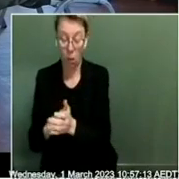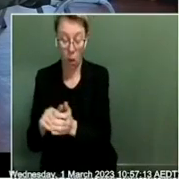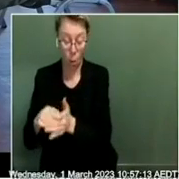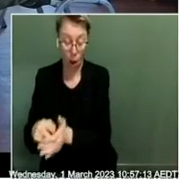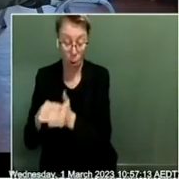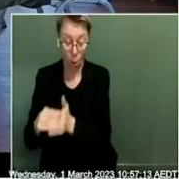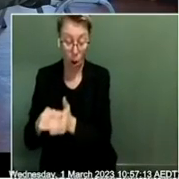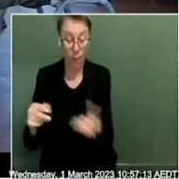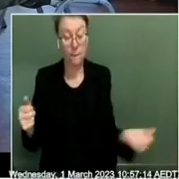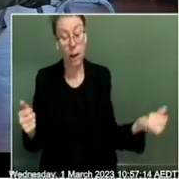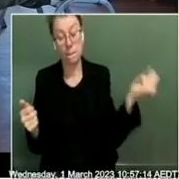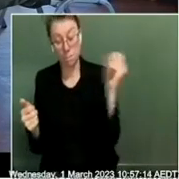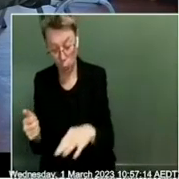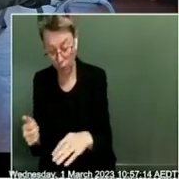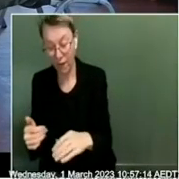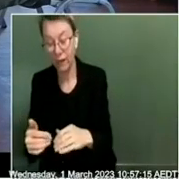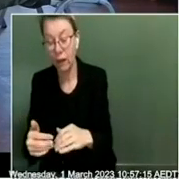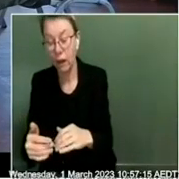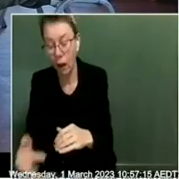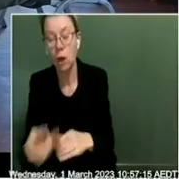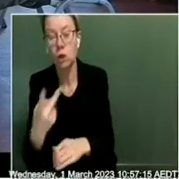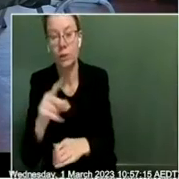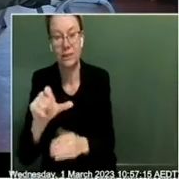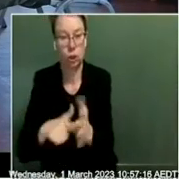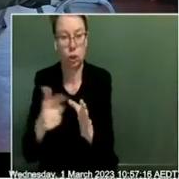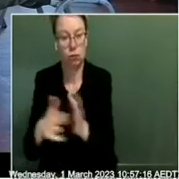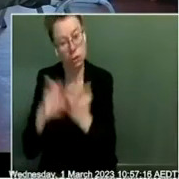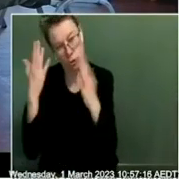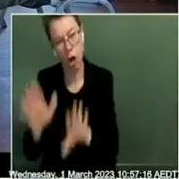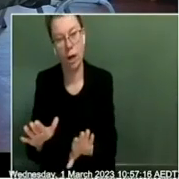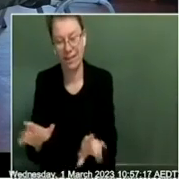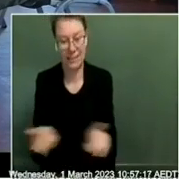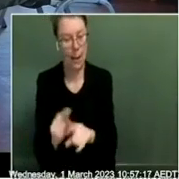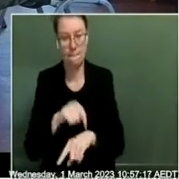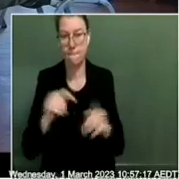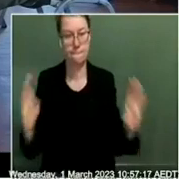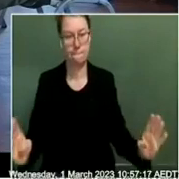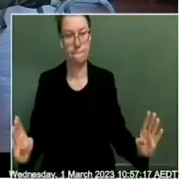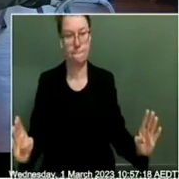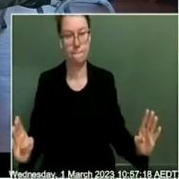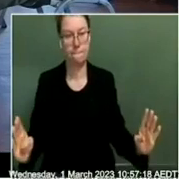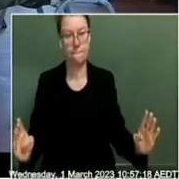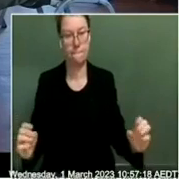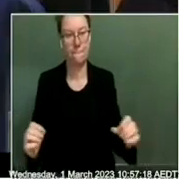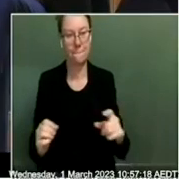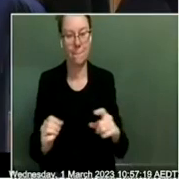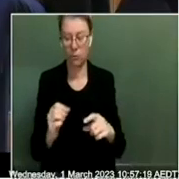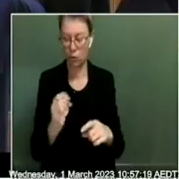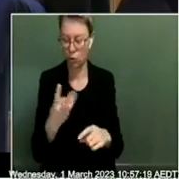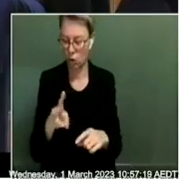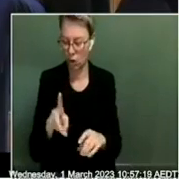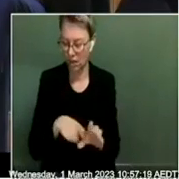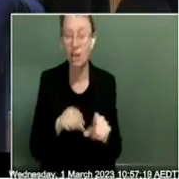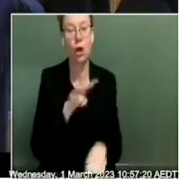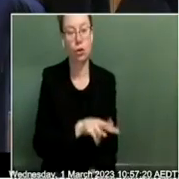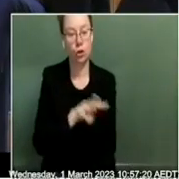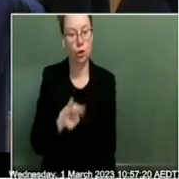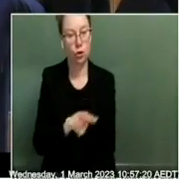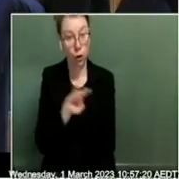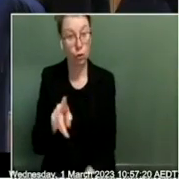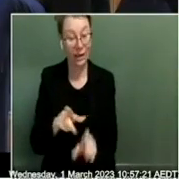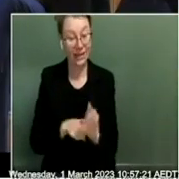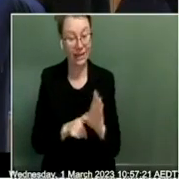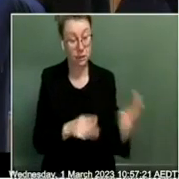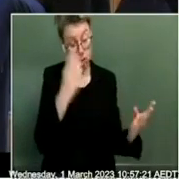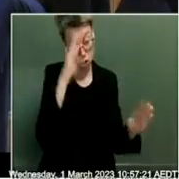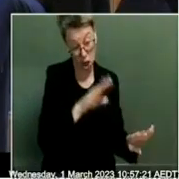away. So, mm-hmm. But there's what 30 years or something. 33 years, yeah. 33 I think. Years between them. Yeah. Mm-hmm. So she went home. Yeah. On the